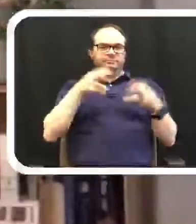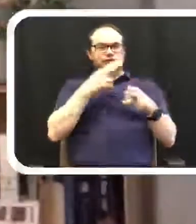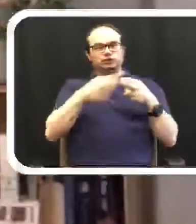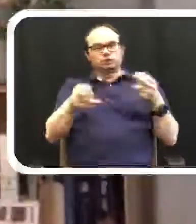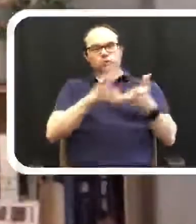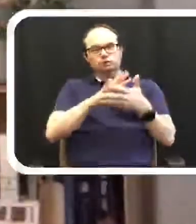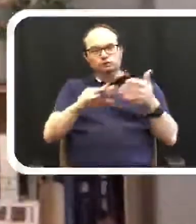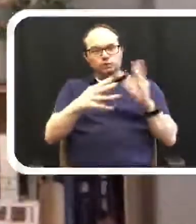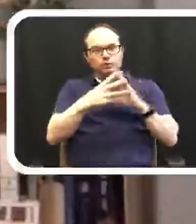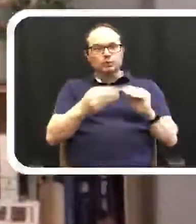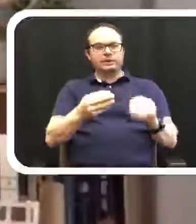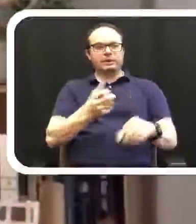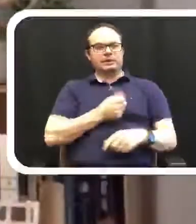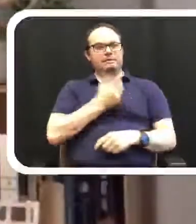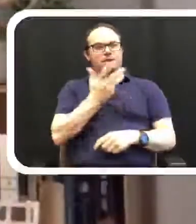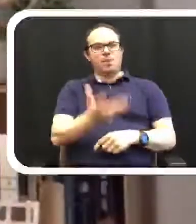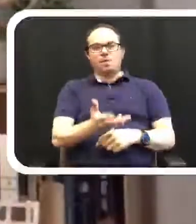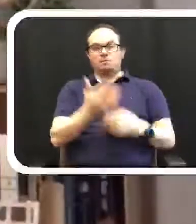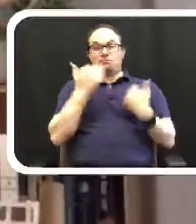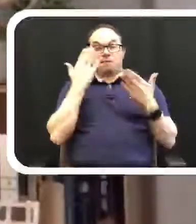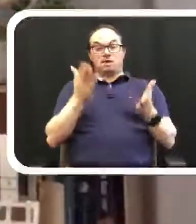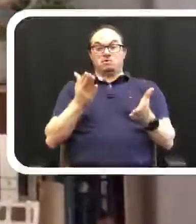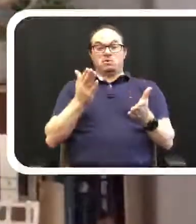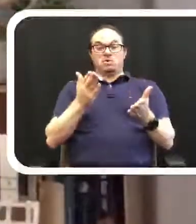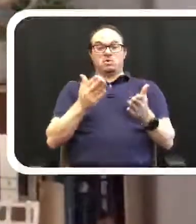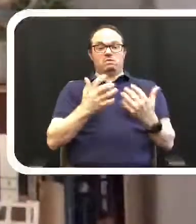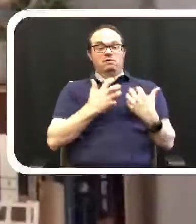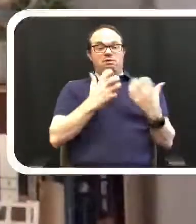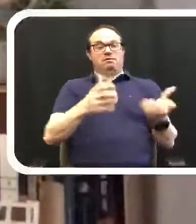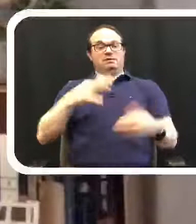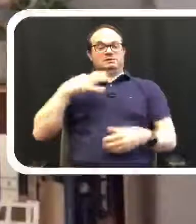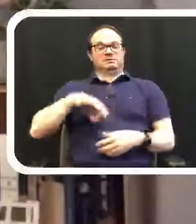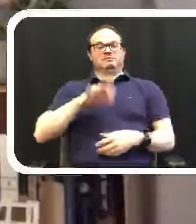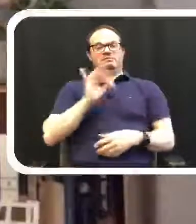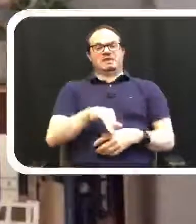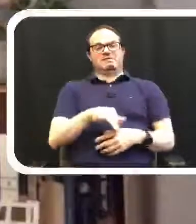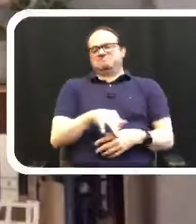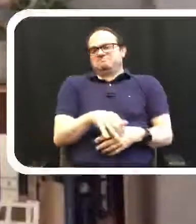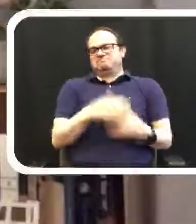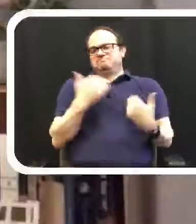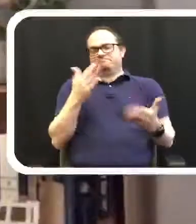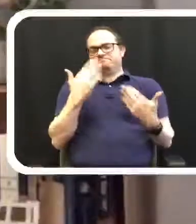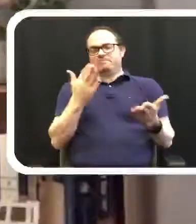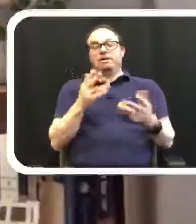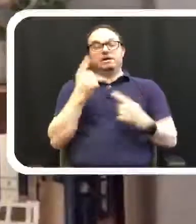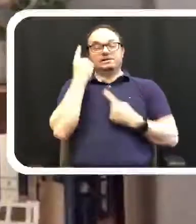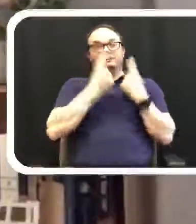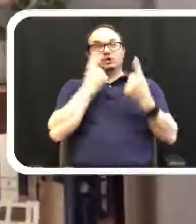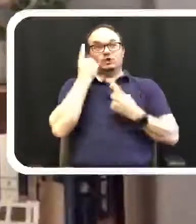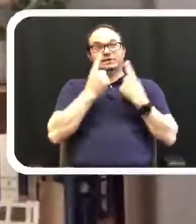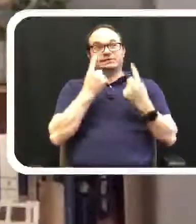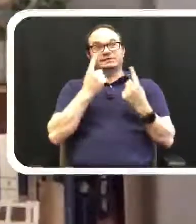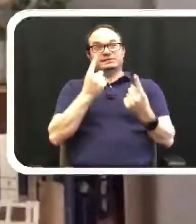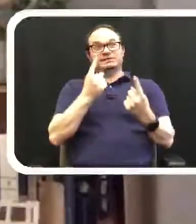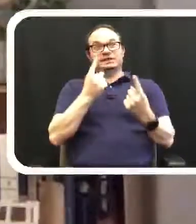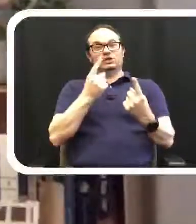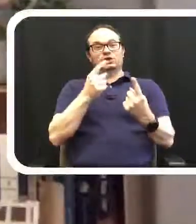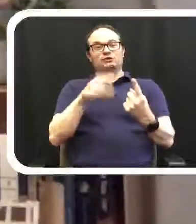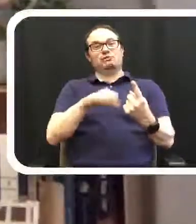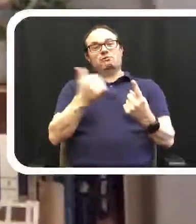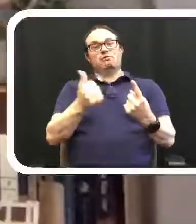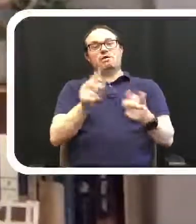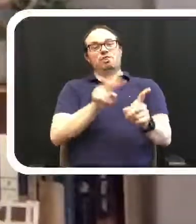a poem. I don't know how helpful that would be because I think if you're constantly considering what someone else is going